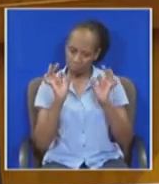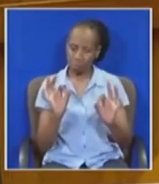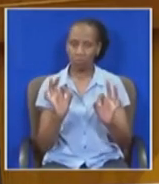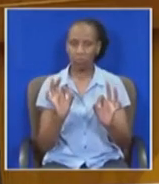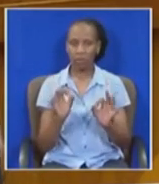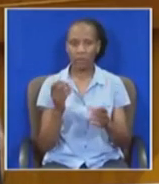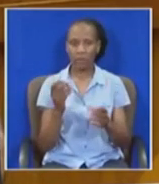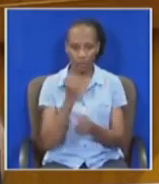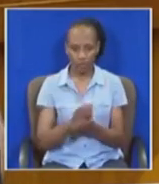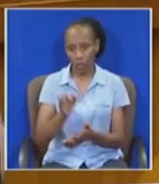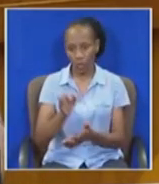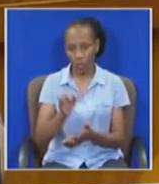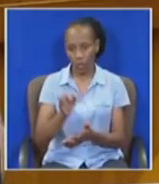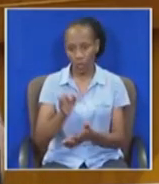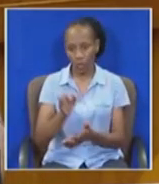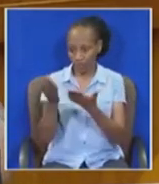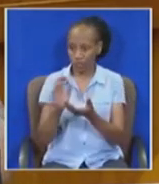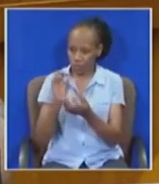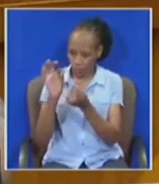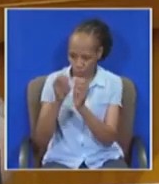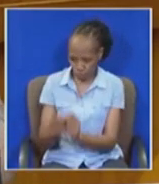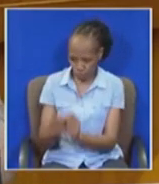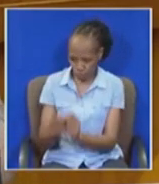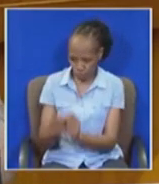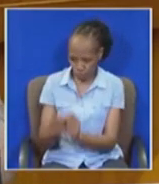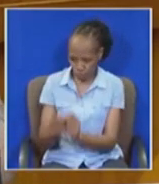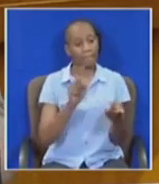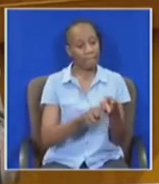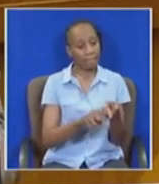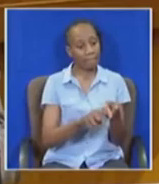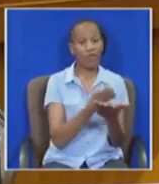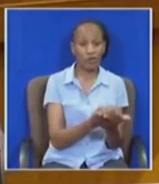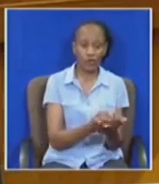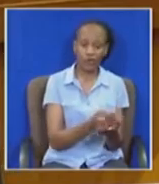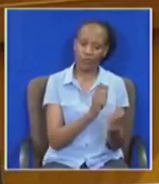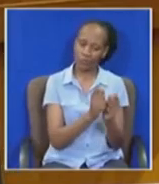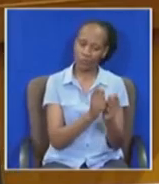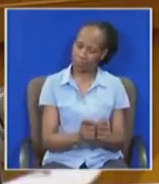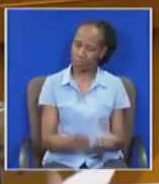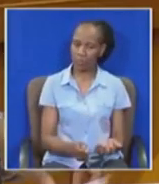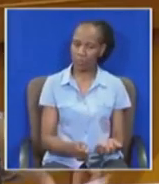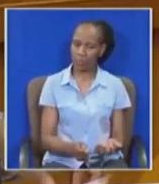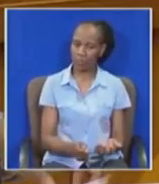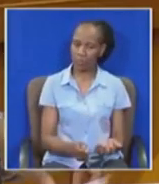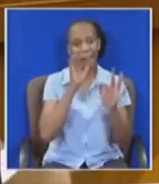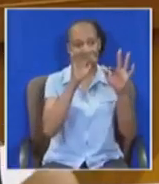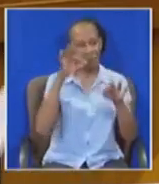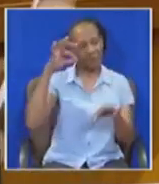the police and to grow the economy for the benefits of all the people.